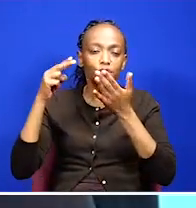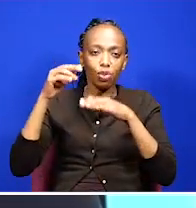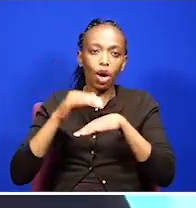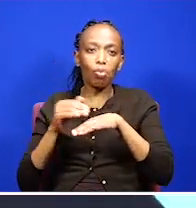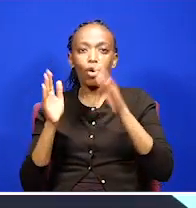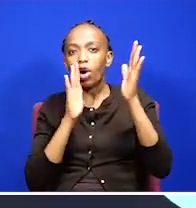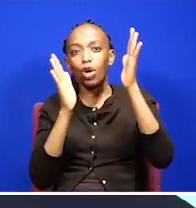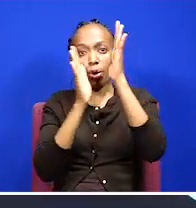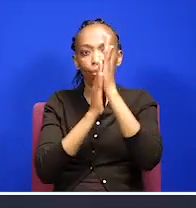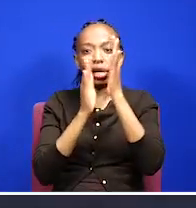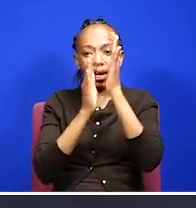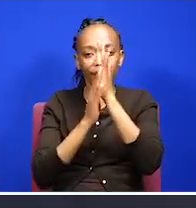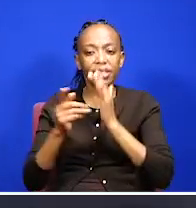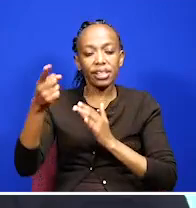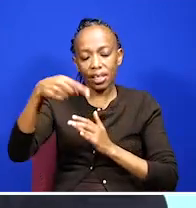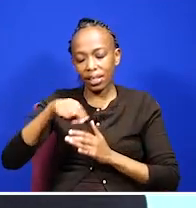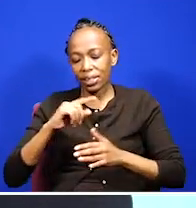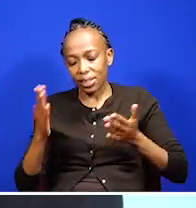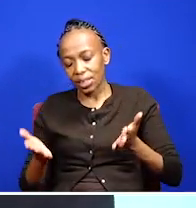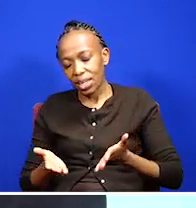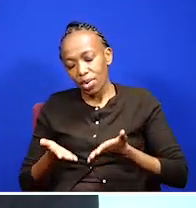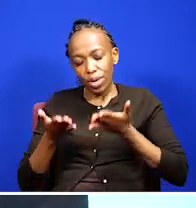lift you up on our praises.